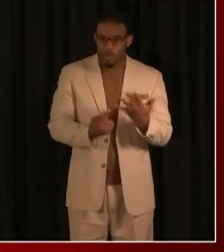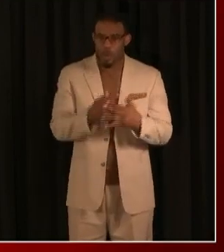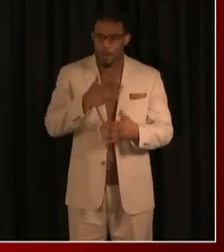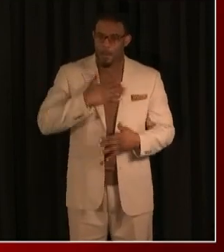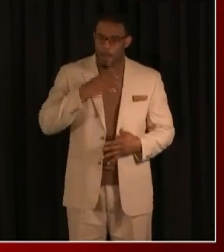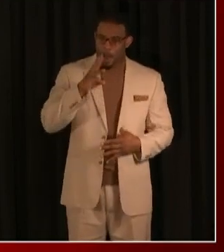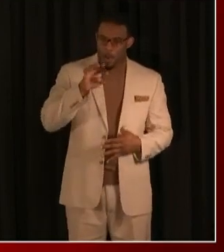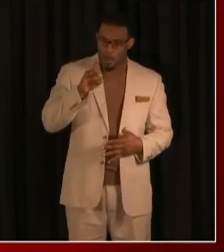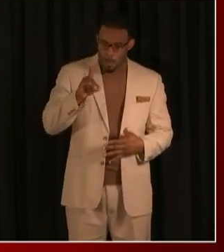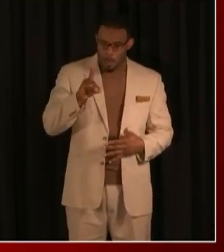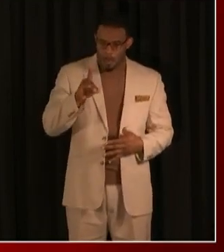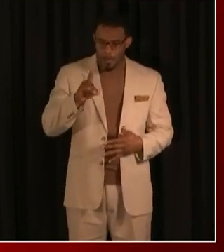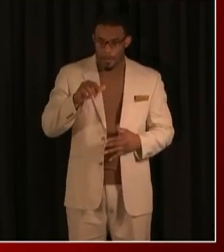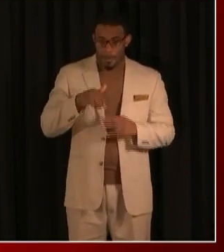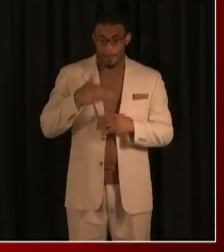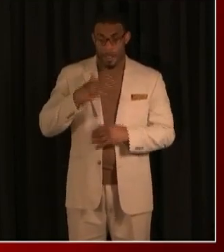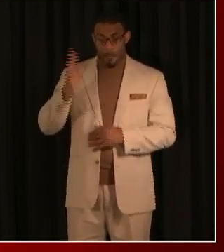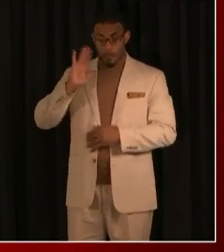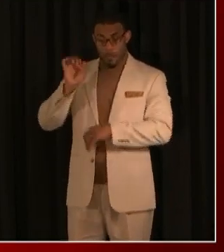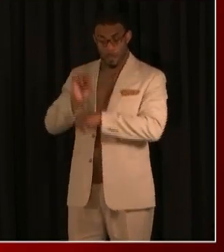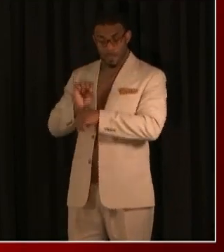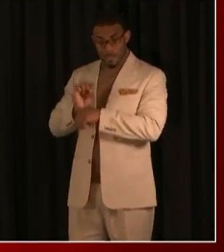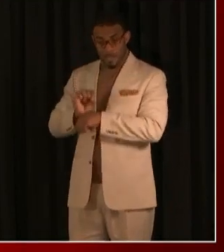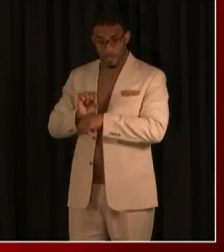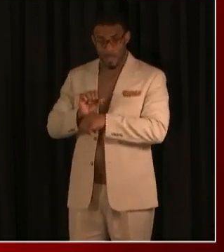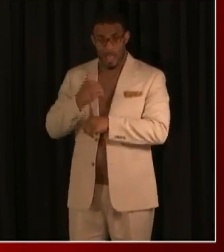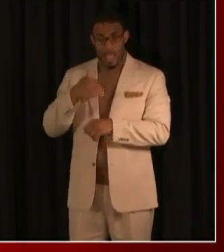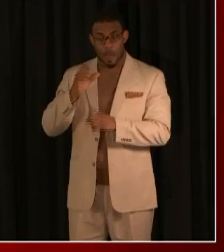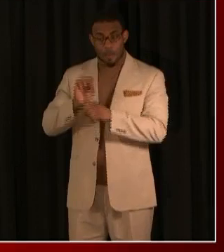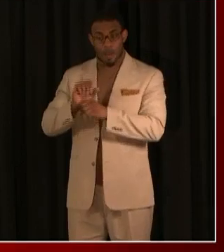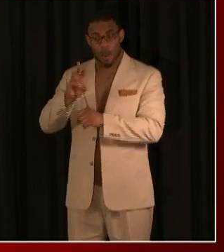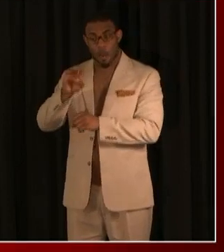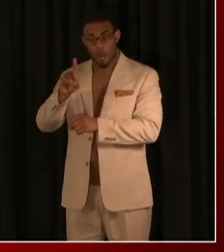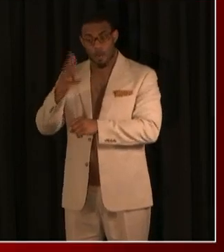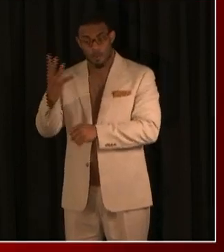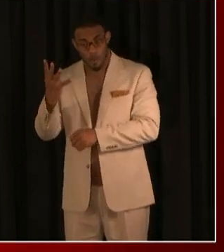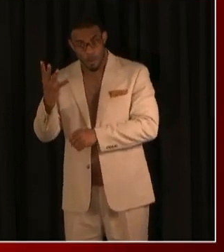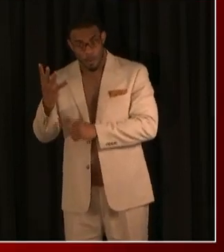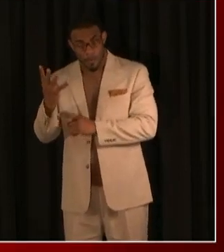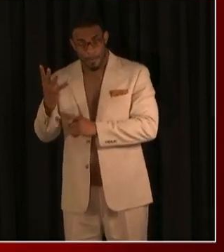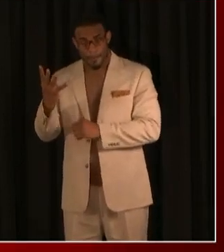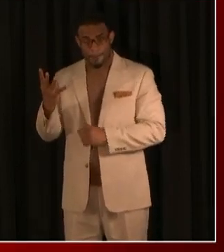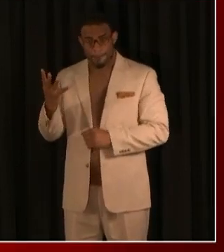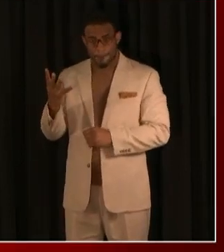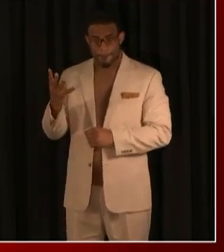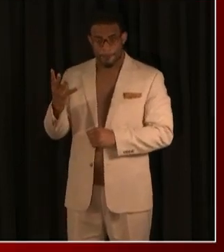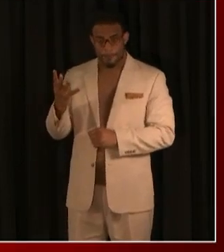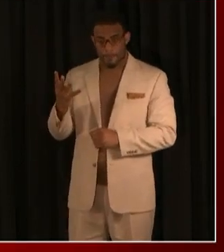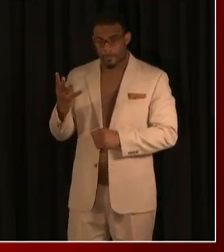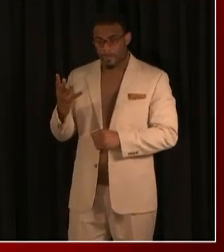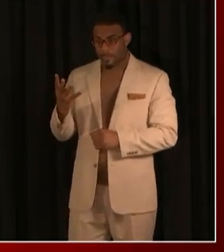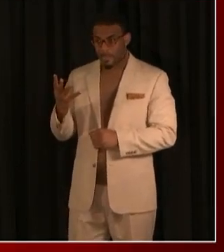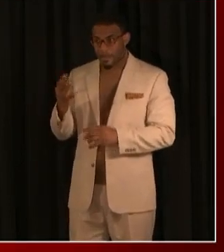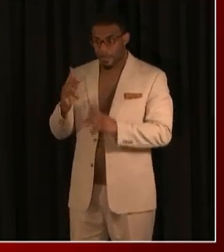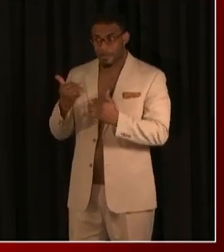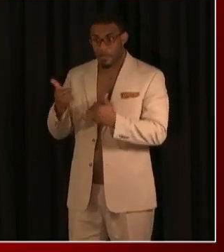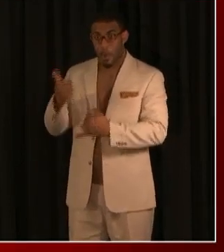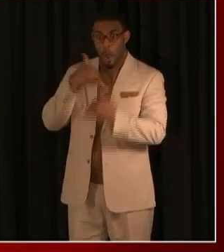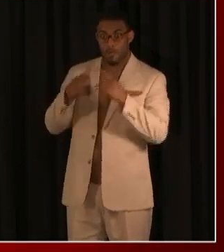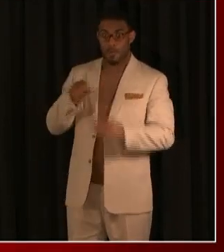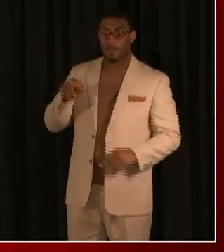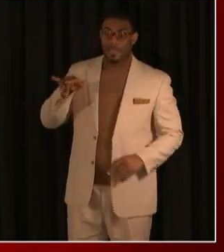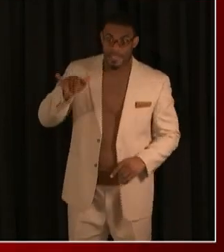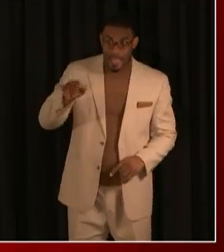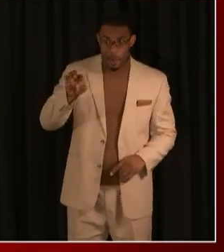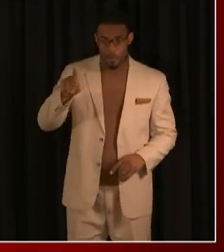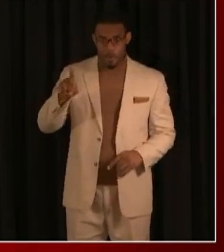ward, because in my former job, I was in Ward 4 in its entirety. And so people are still calling